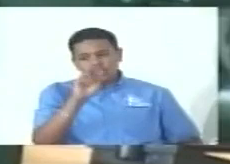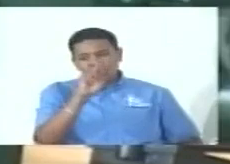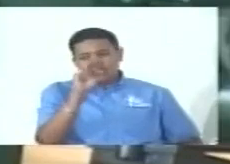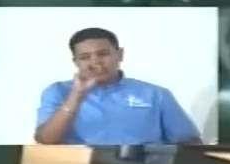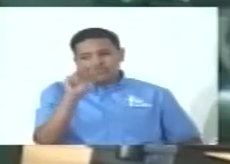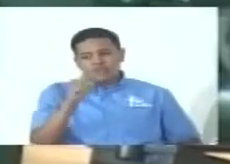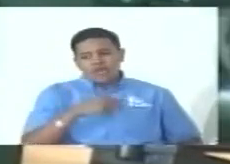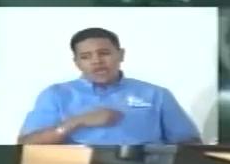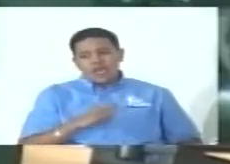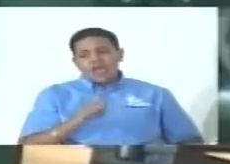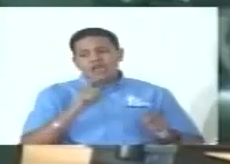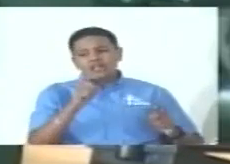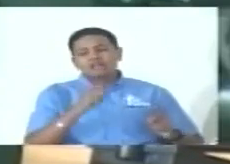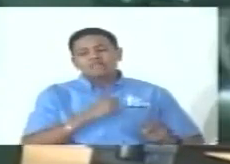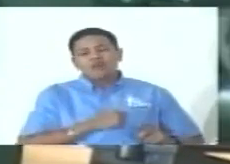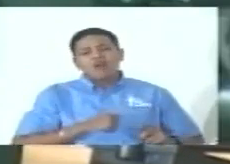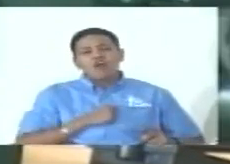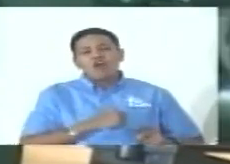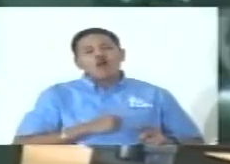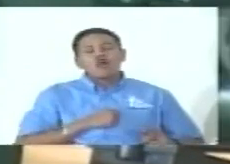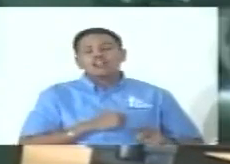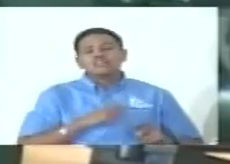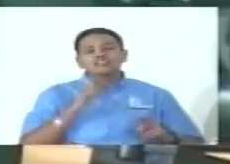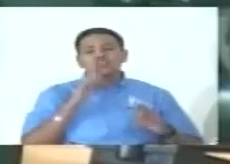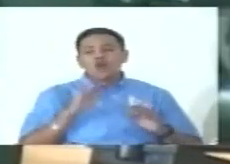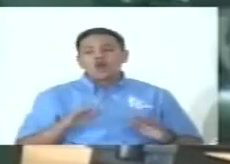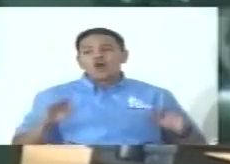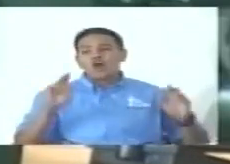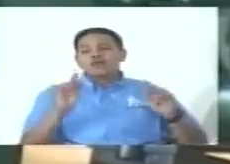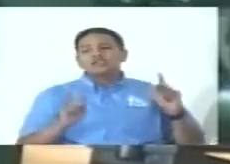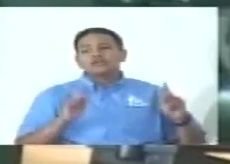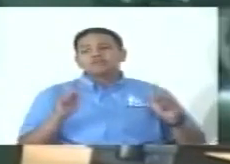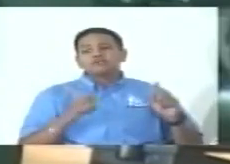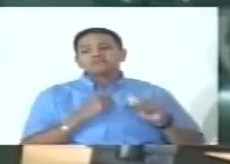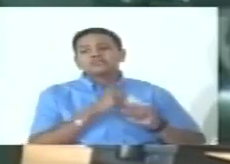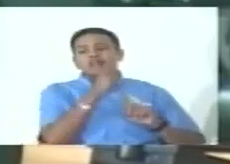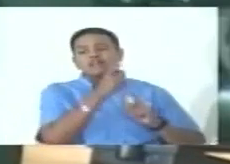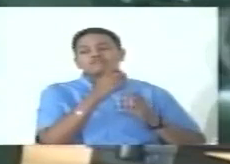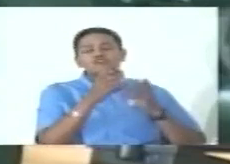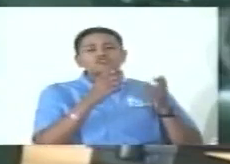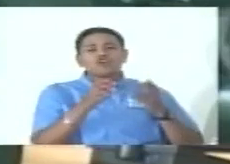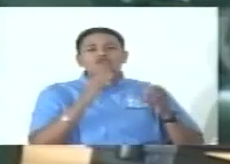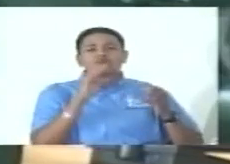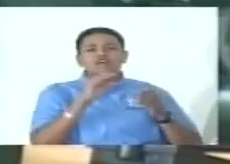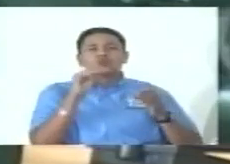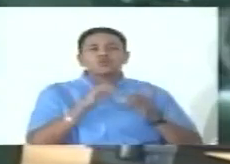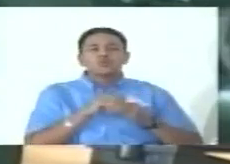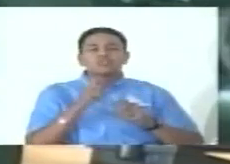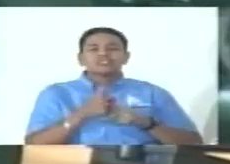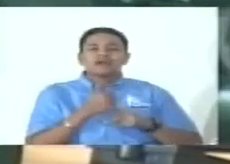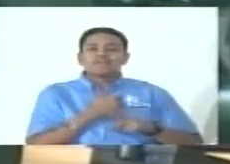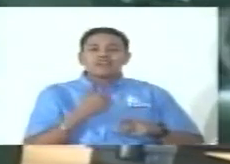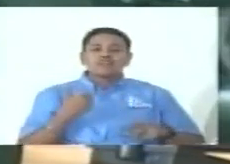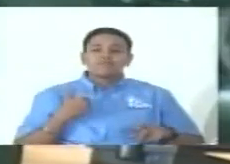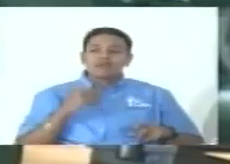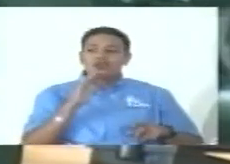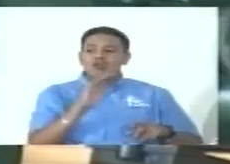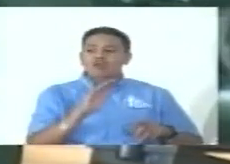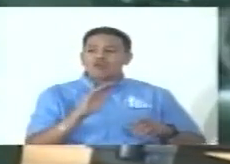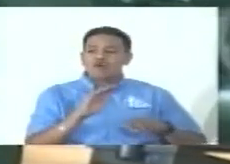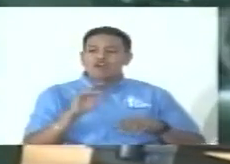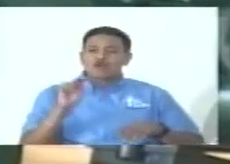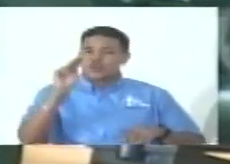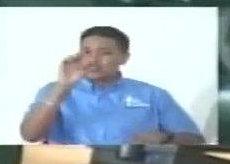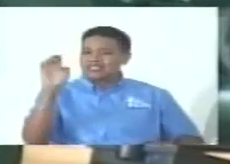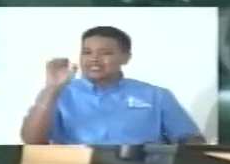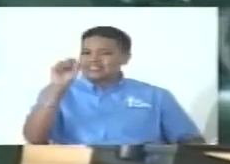I extend condolences to all the people that she has served, including the members of her